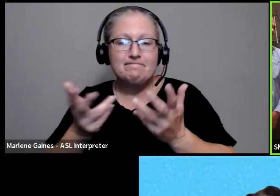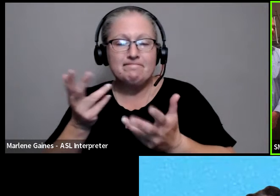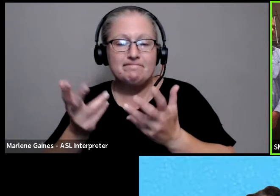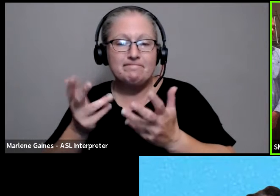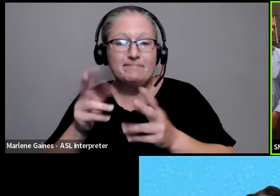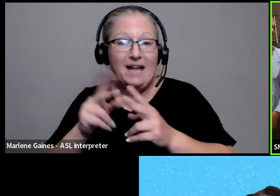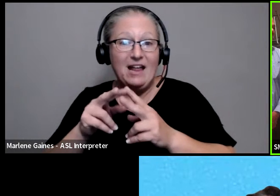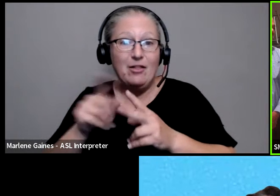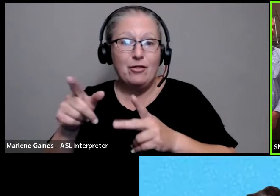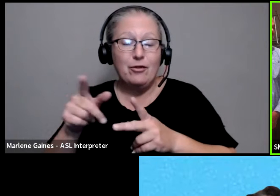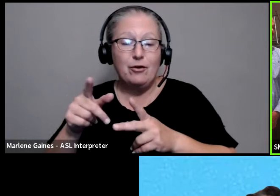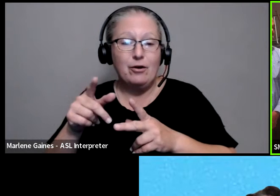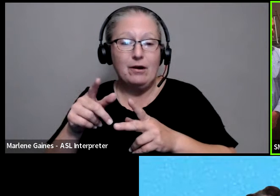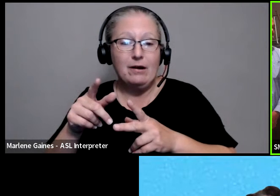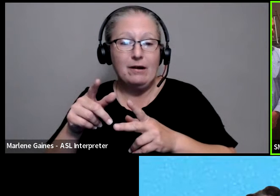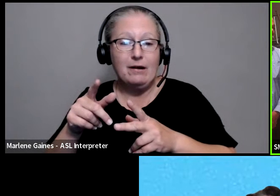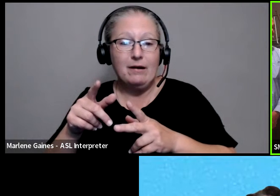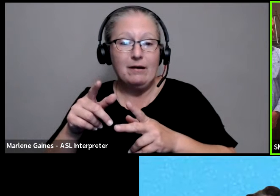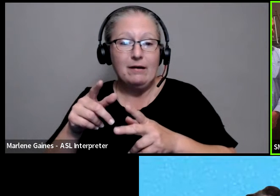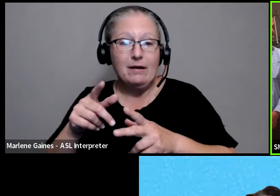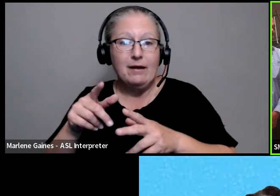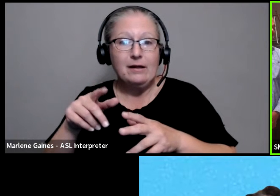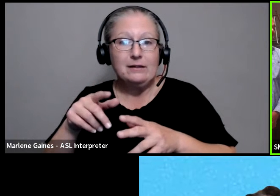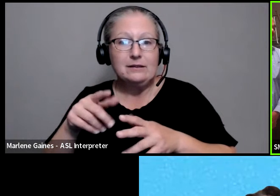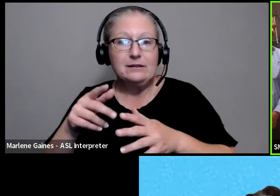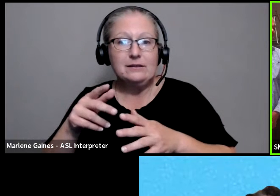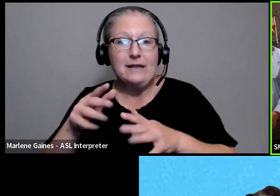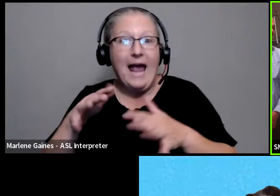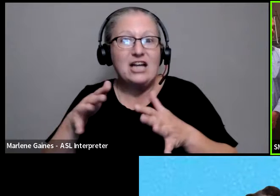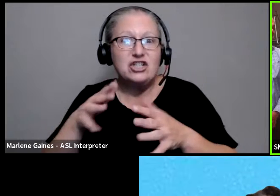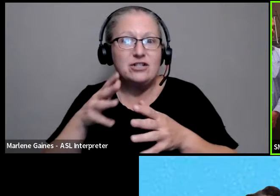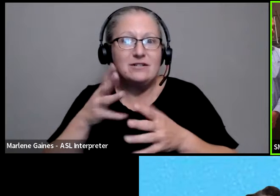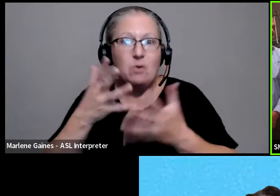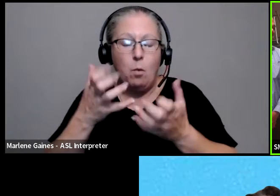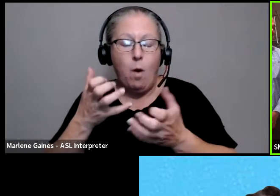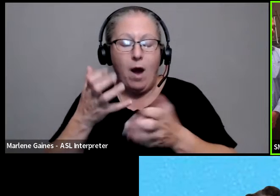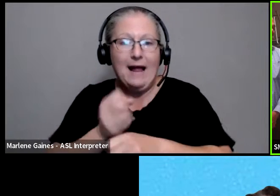are so anxious about getting to their phone, breaking them,